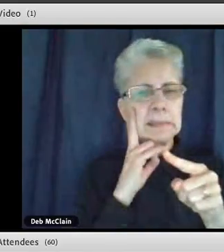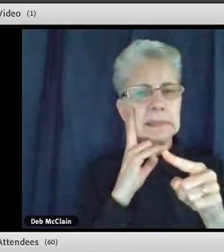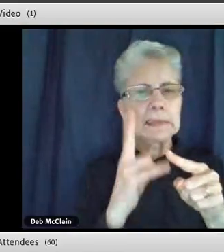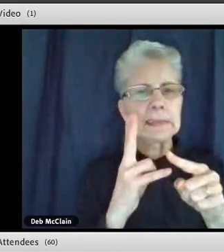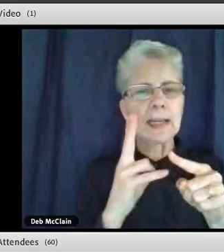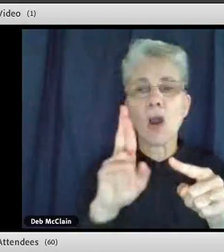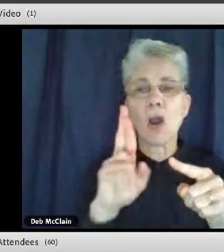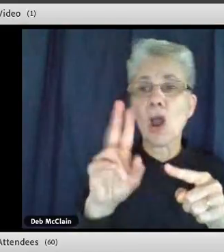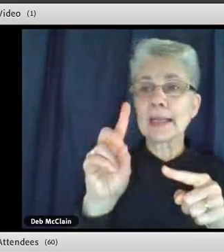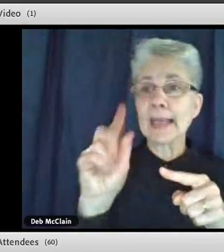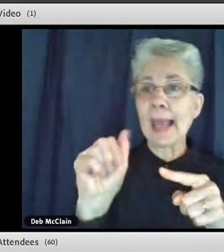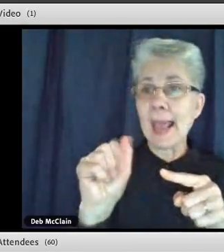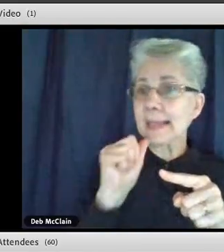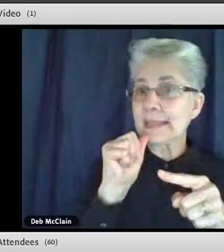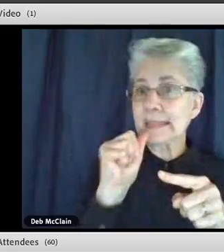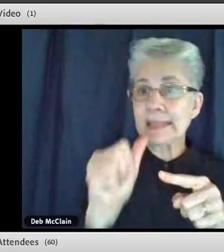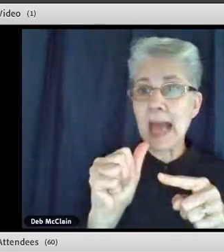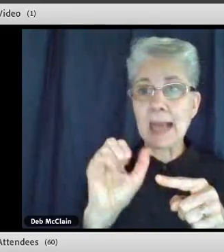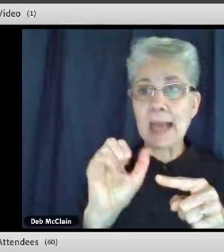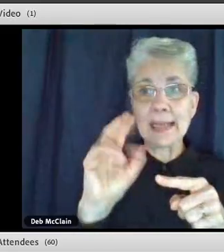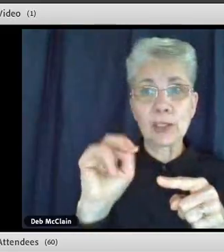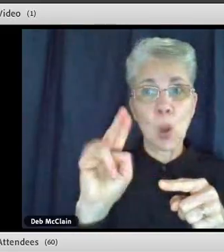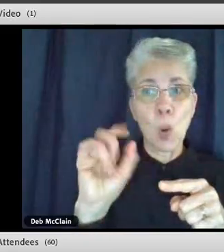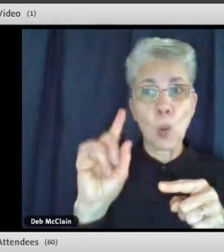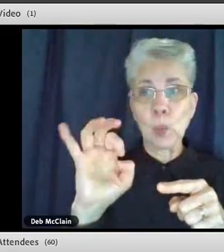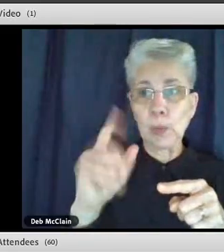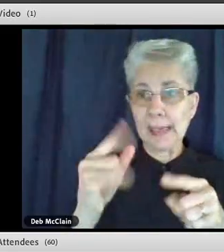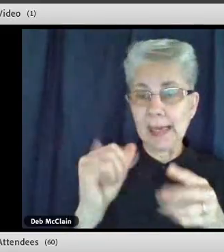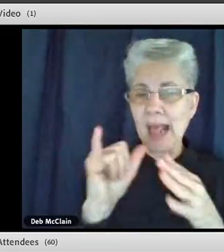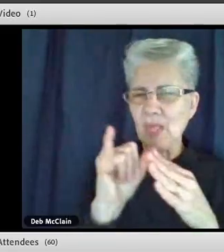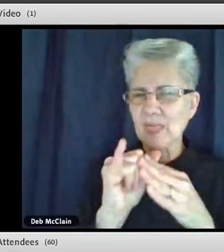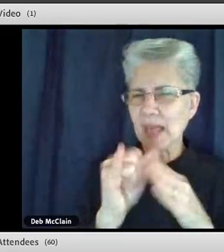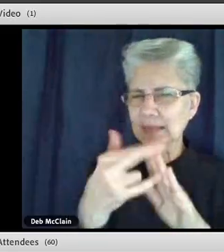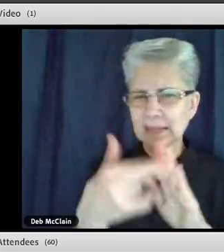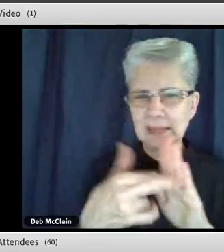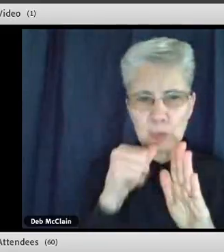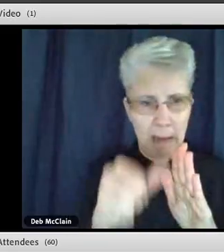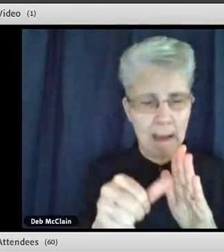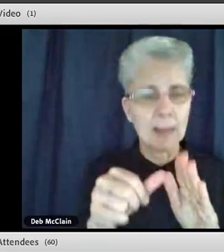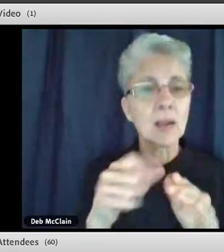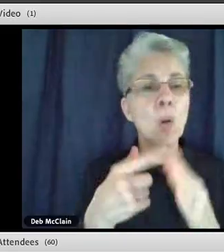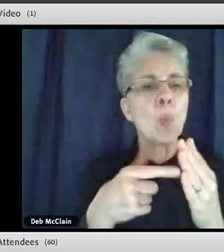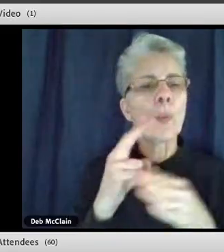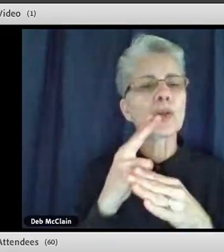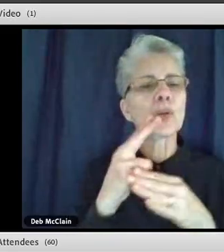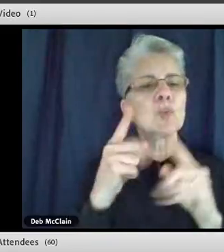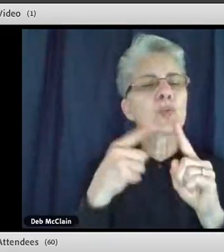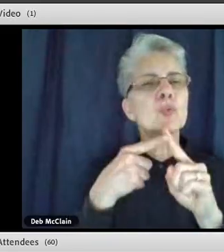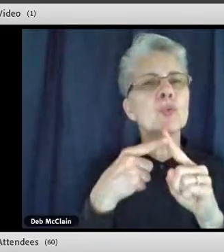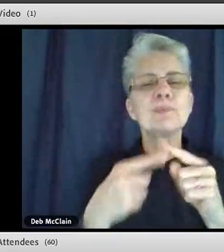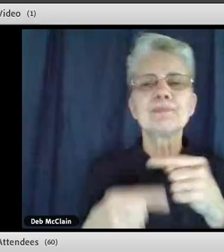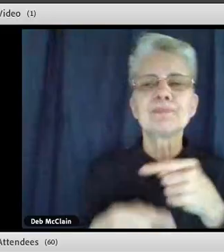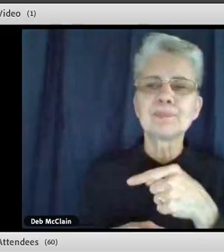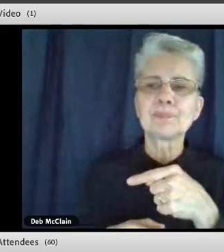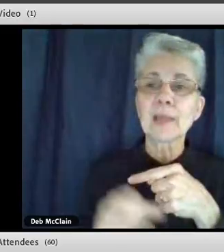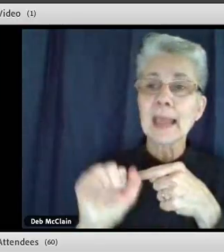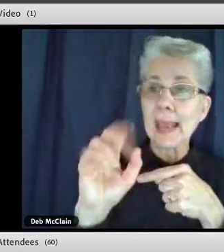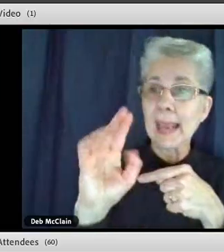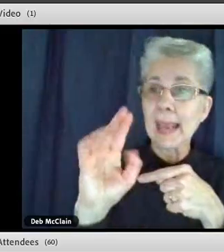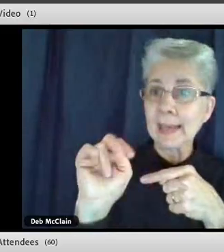Rda is not an encoding standard. Okay, so an encoding standard is what we would use to encode, right? To